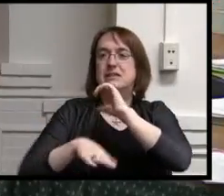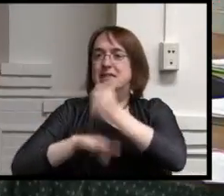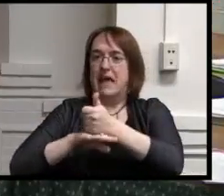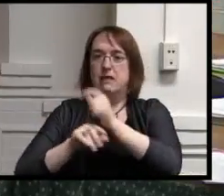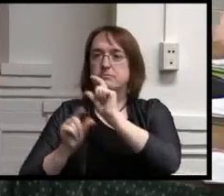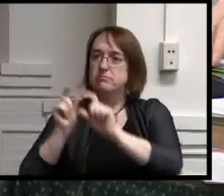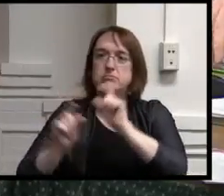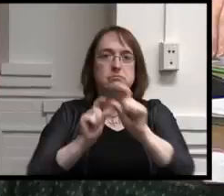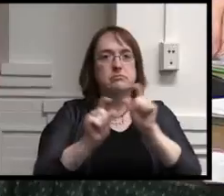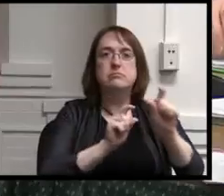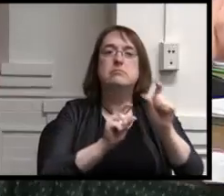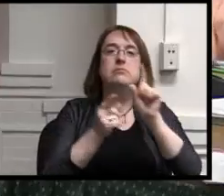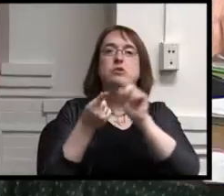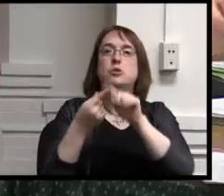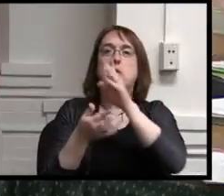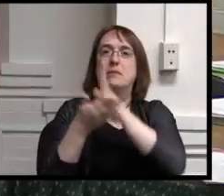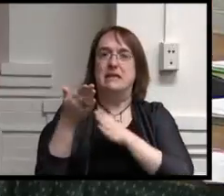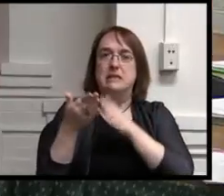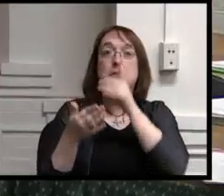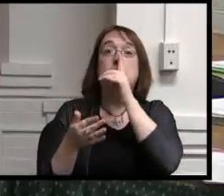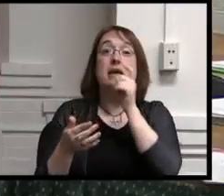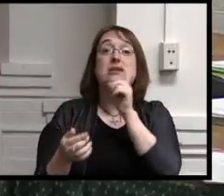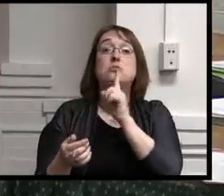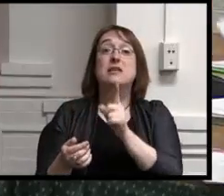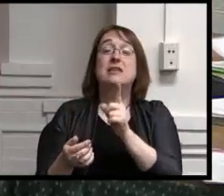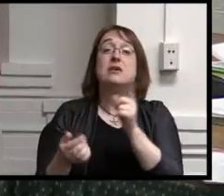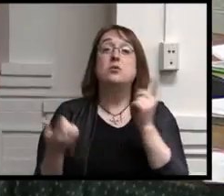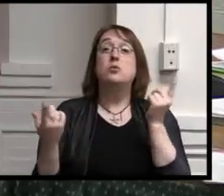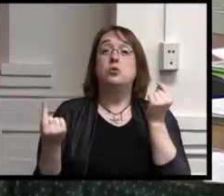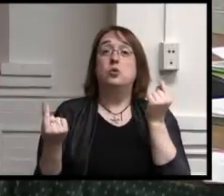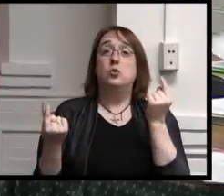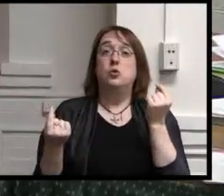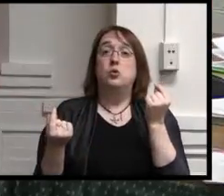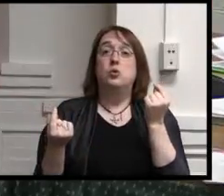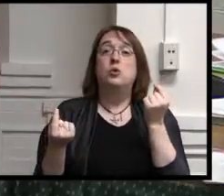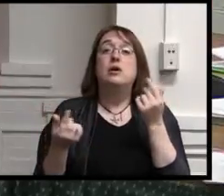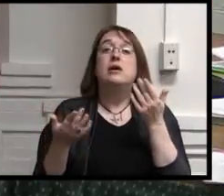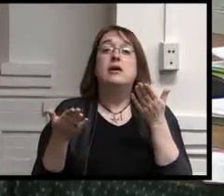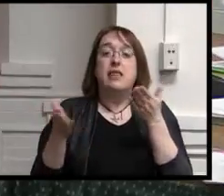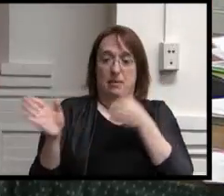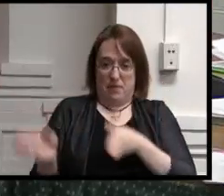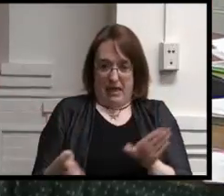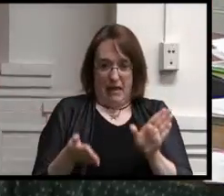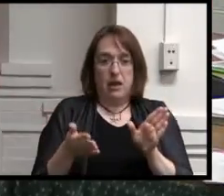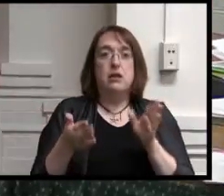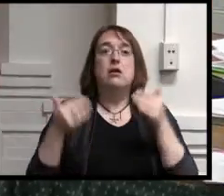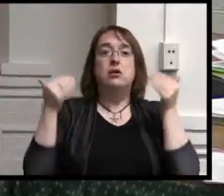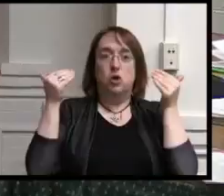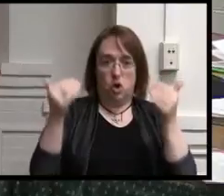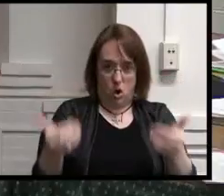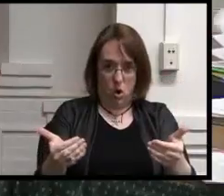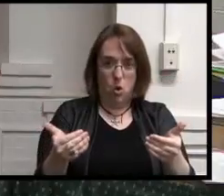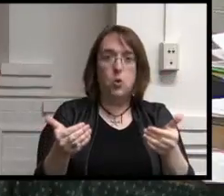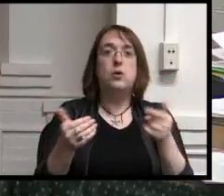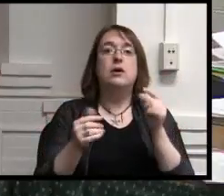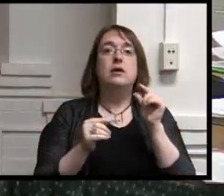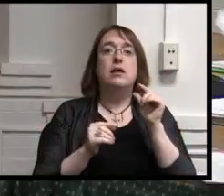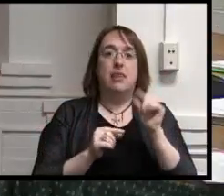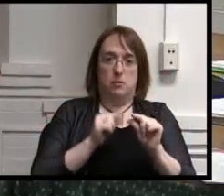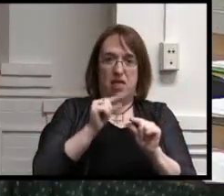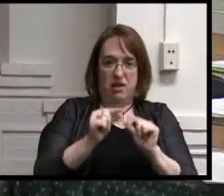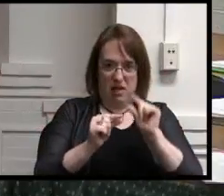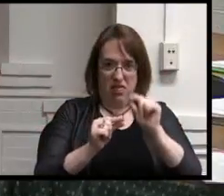any particular piece of it, because what we'd like to do is take the plan and move forward with it and implement it piece by piece in the logical